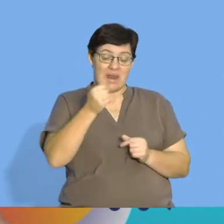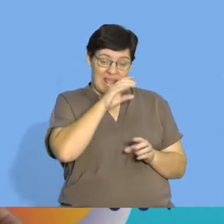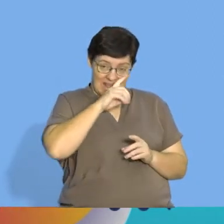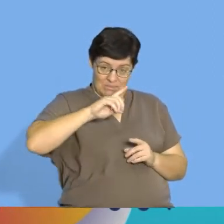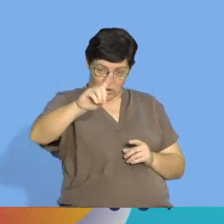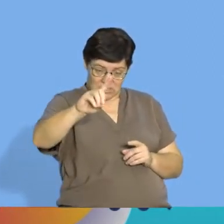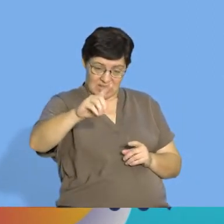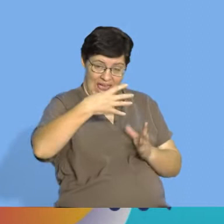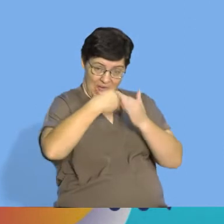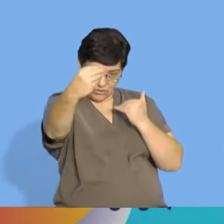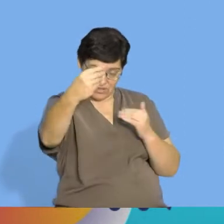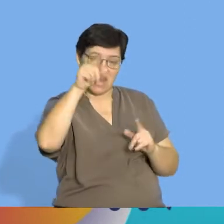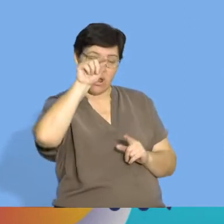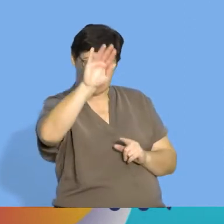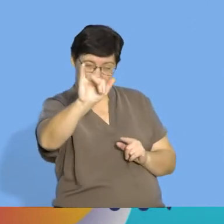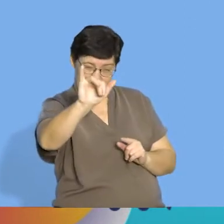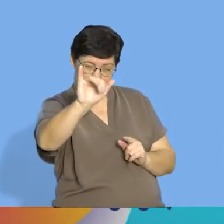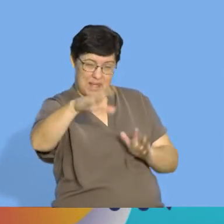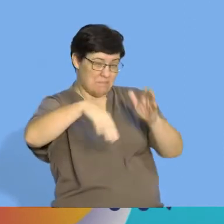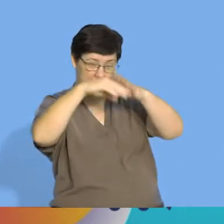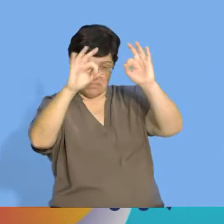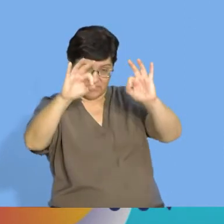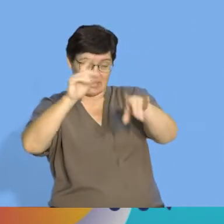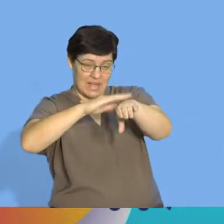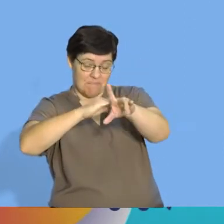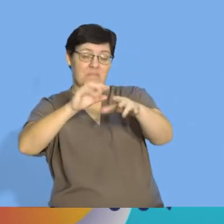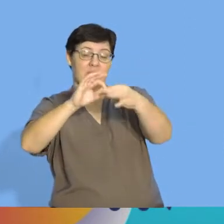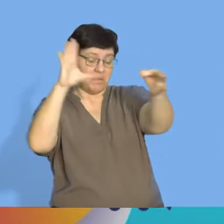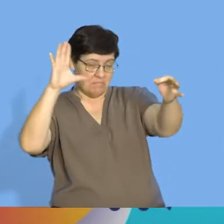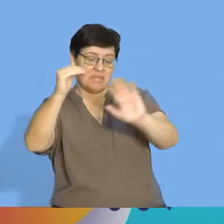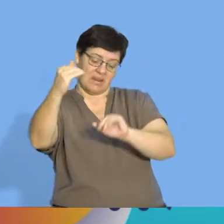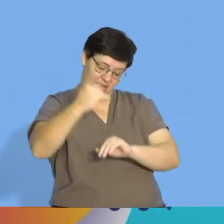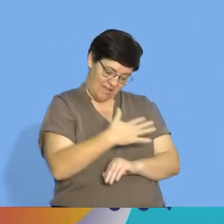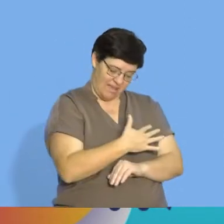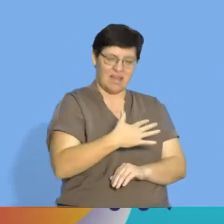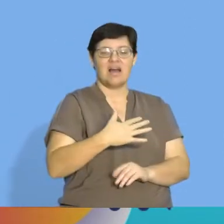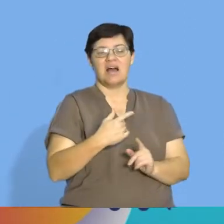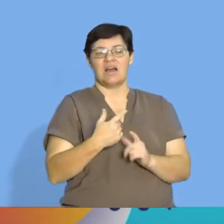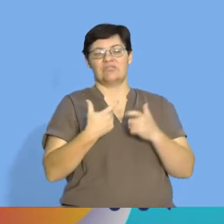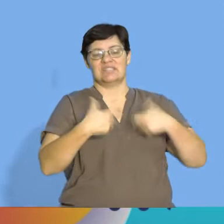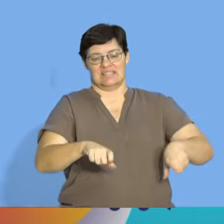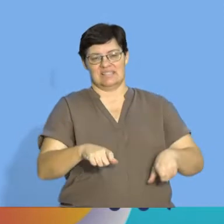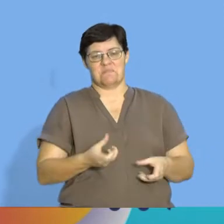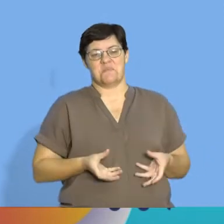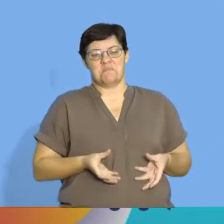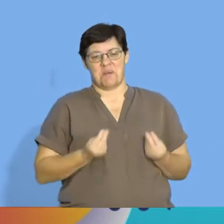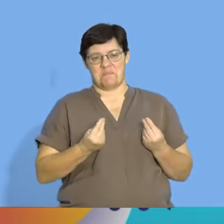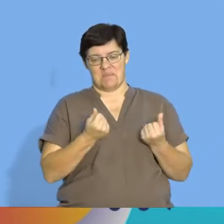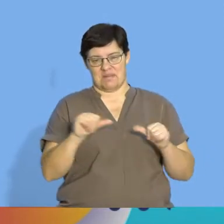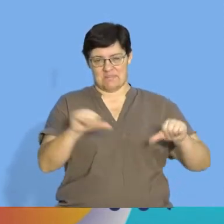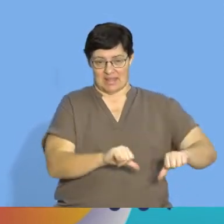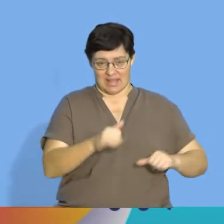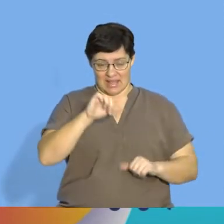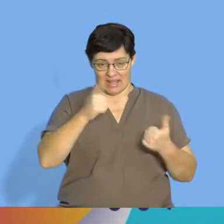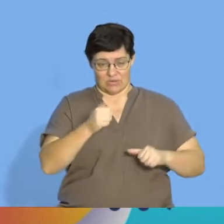is coming back into our bank account. So it's an inflow of cash. And therefore, that will be shown as a